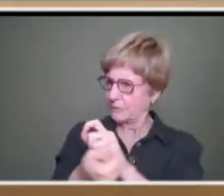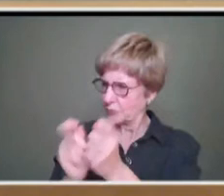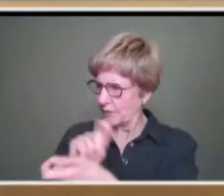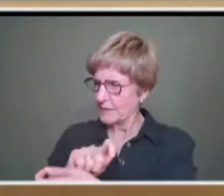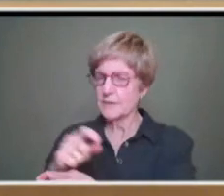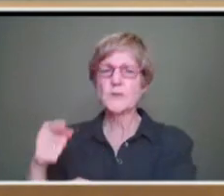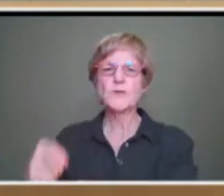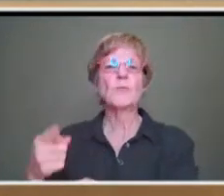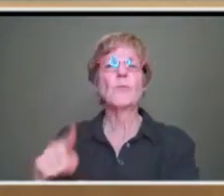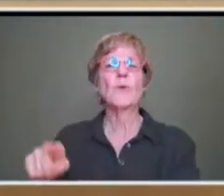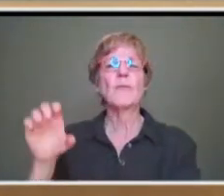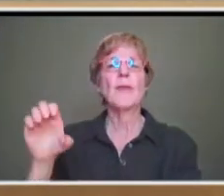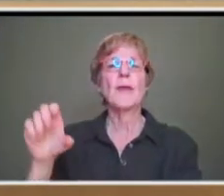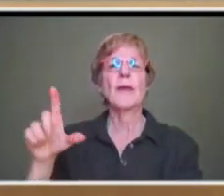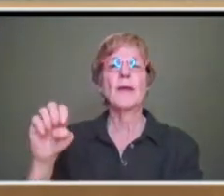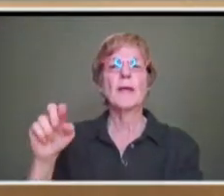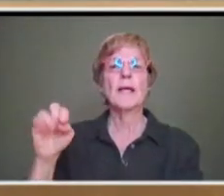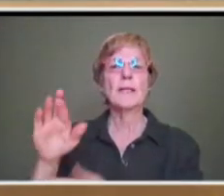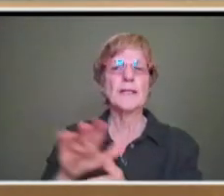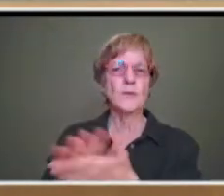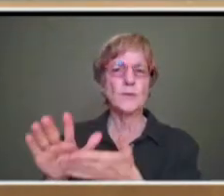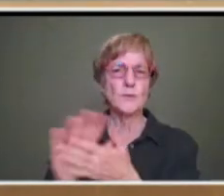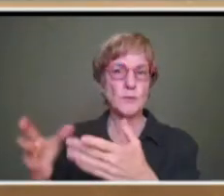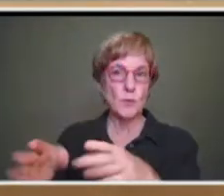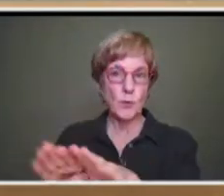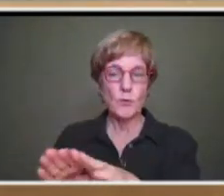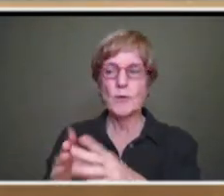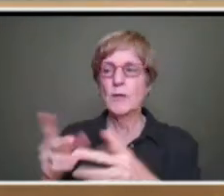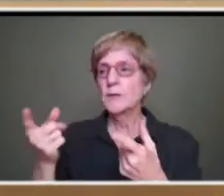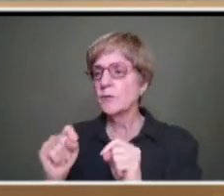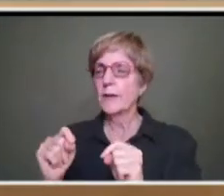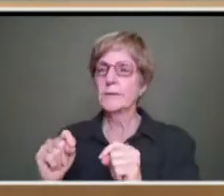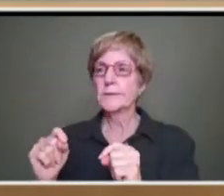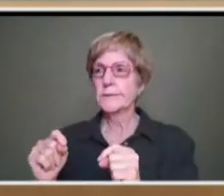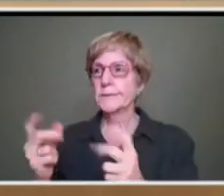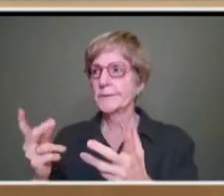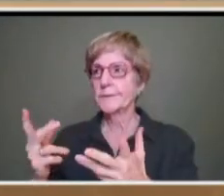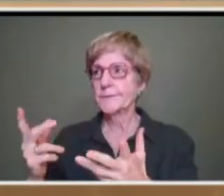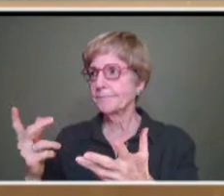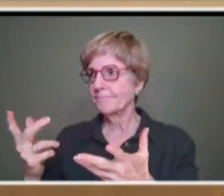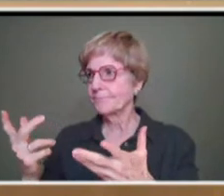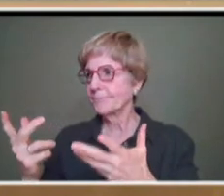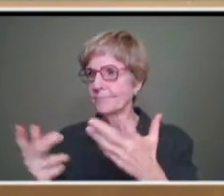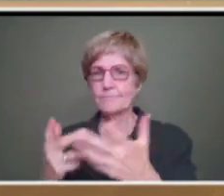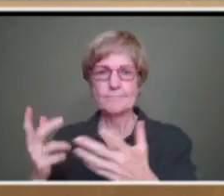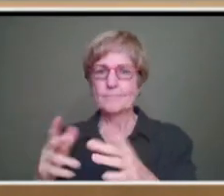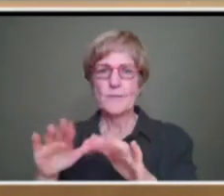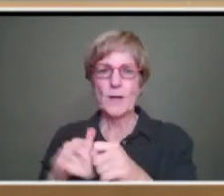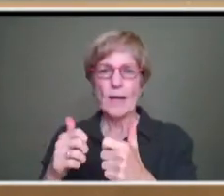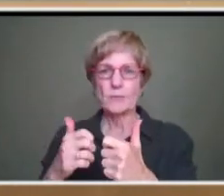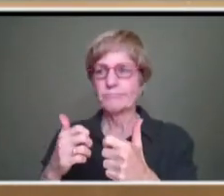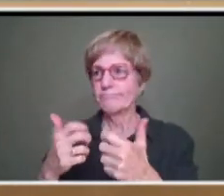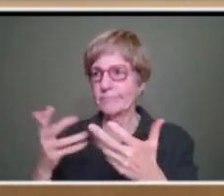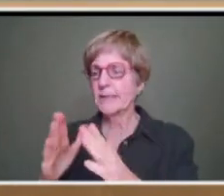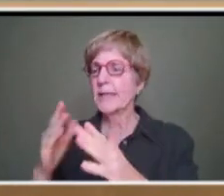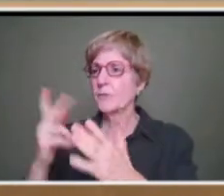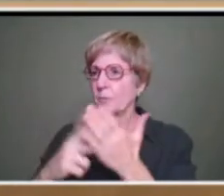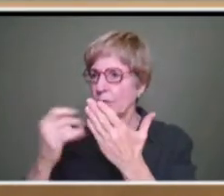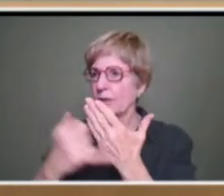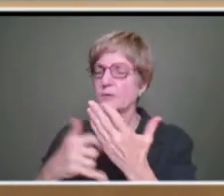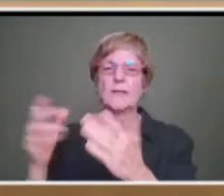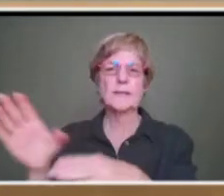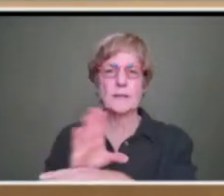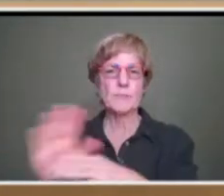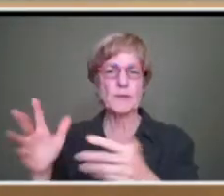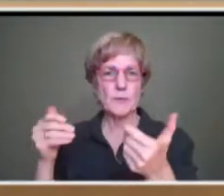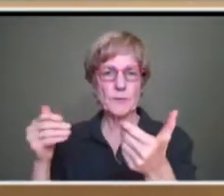so trying to to work with all parties to get get that squared away and allow the project and the business to move forward so again it is a